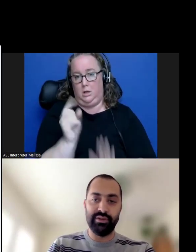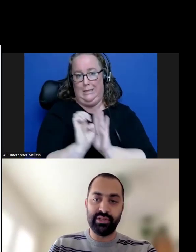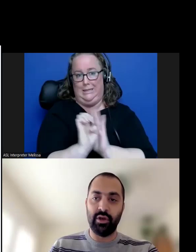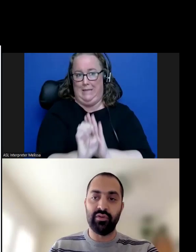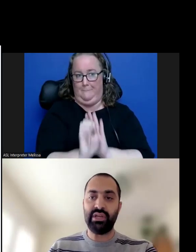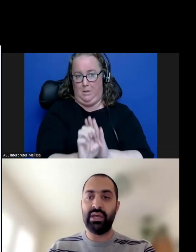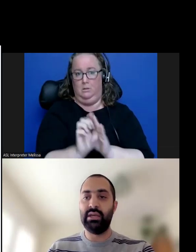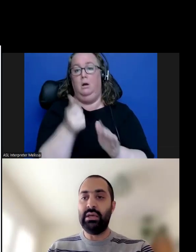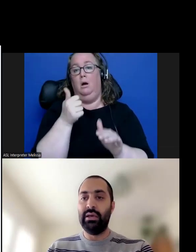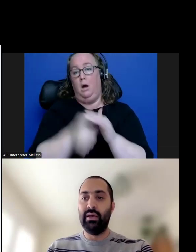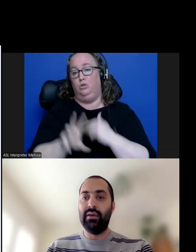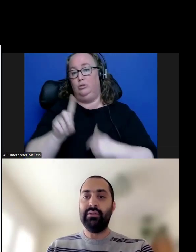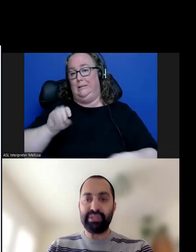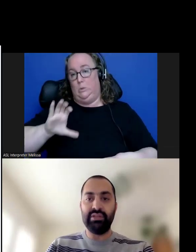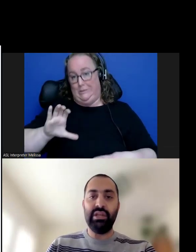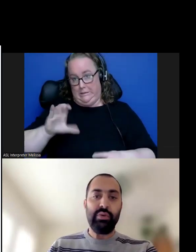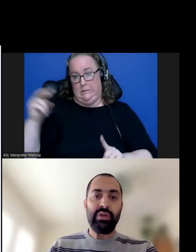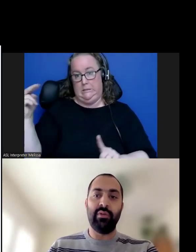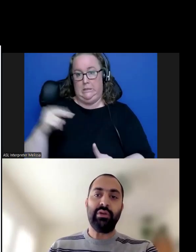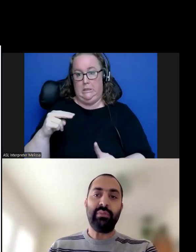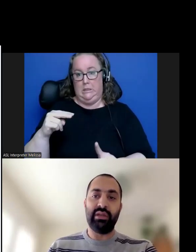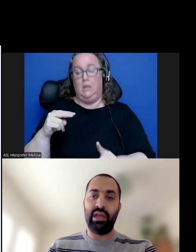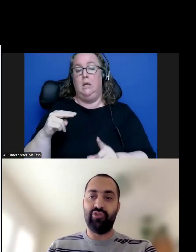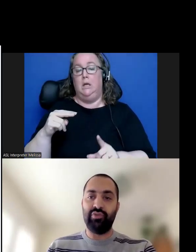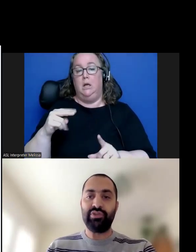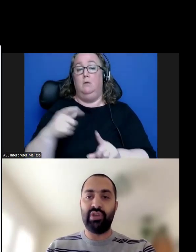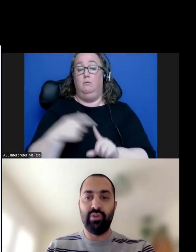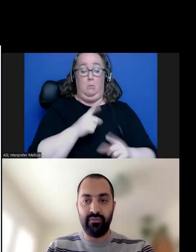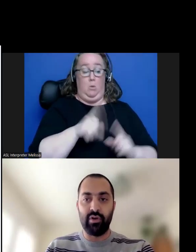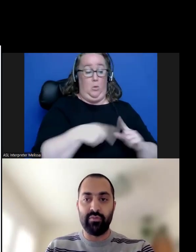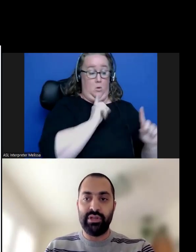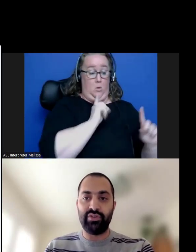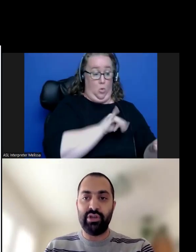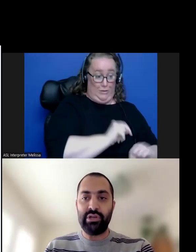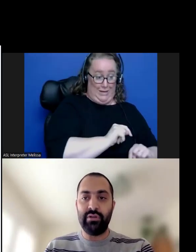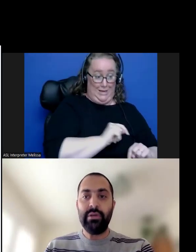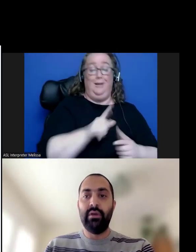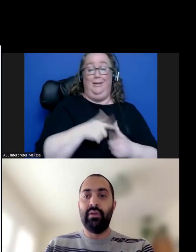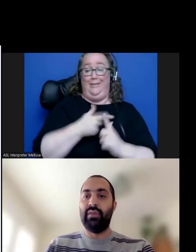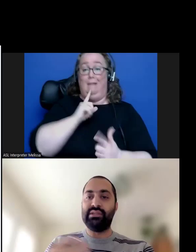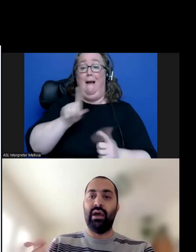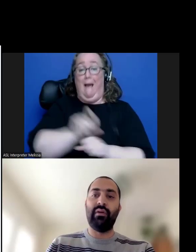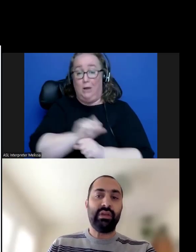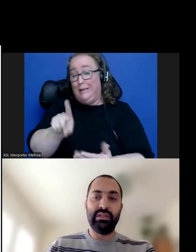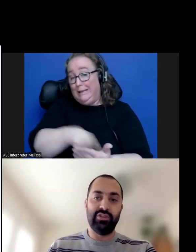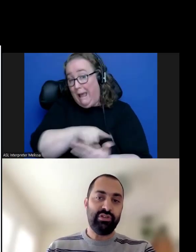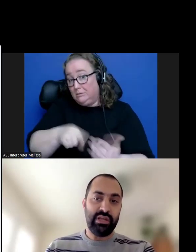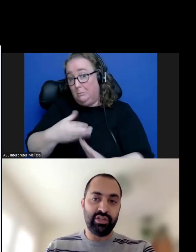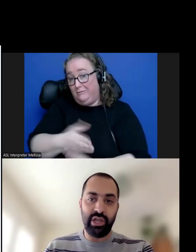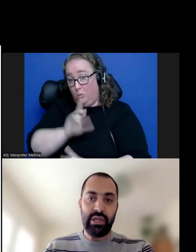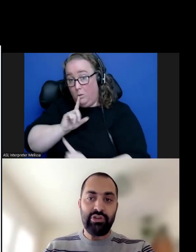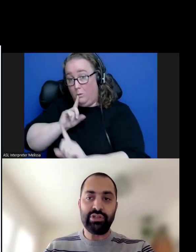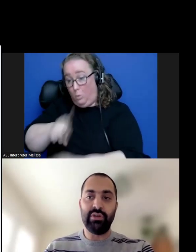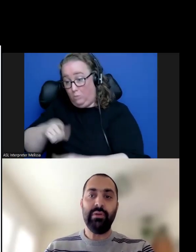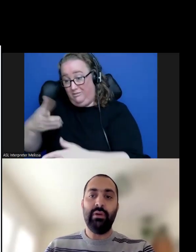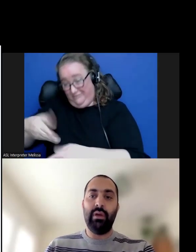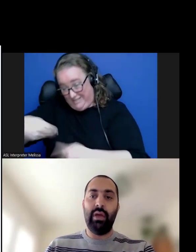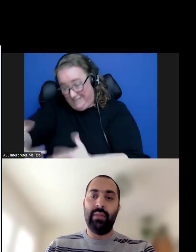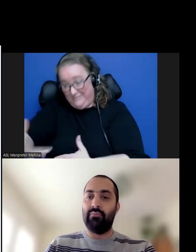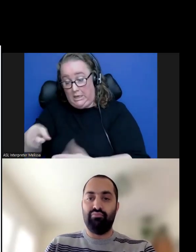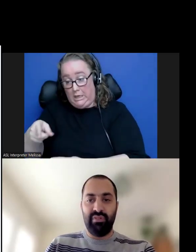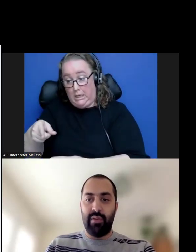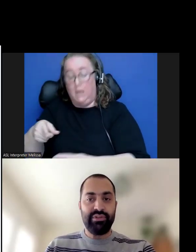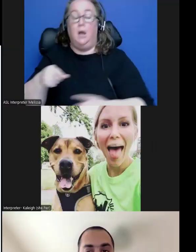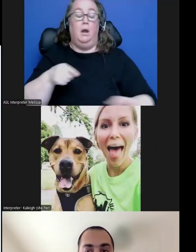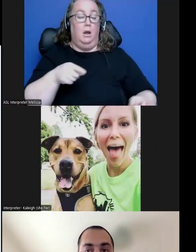under DOC oversight discontinuing a medication restraint before administration, that they saw that the conditions had changed